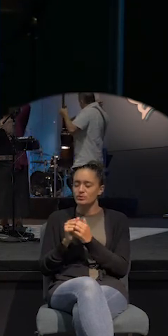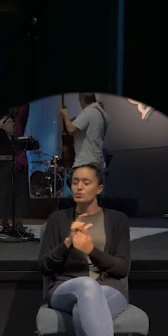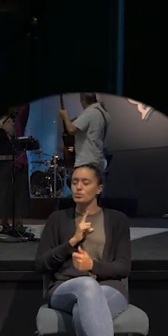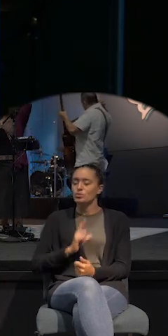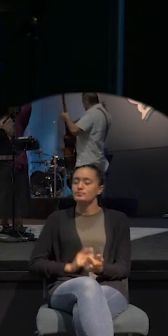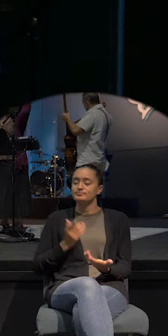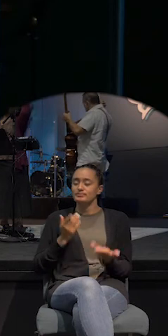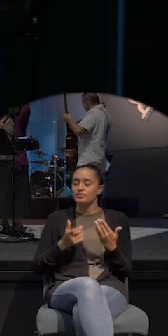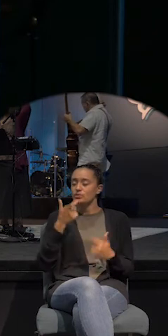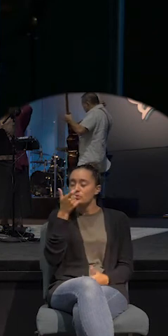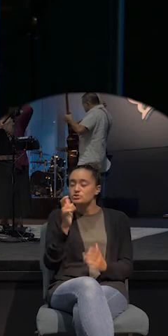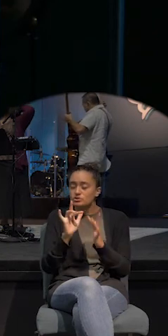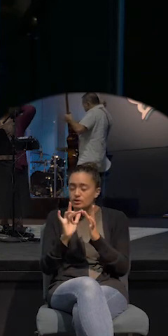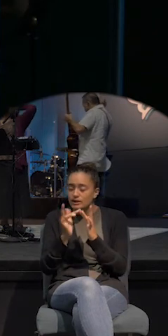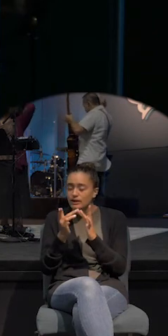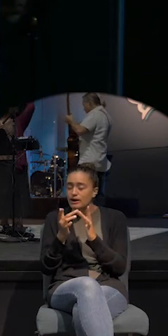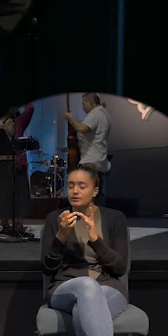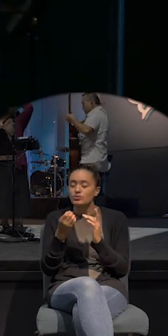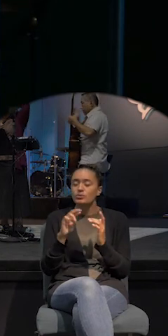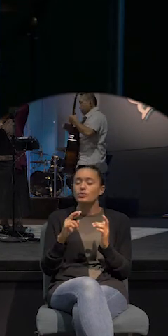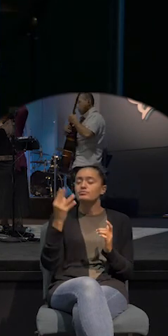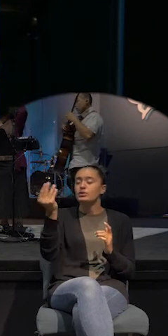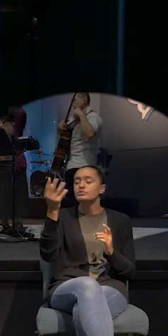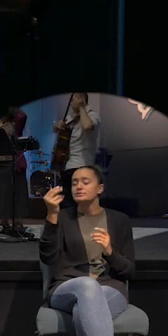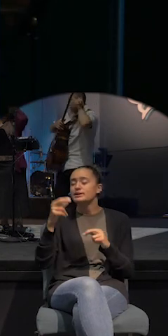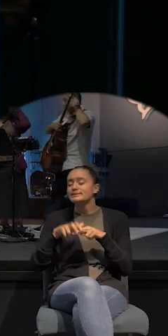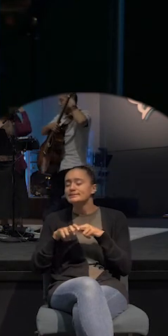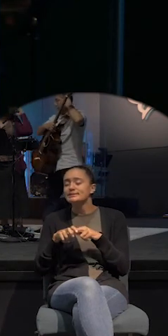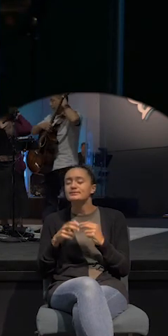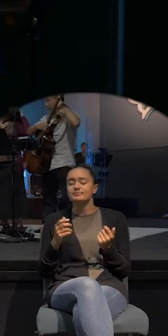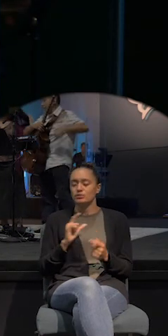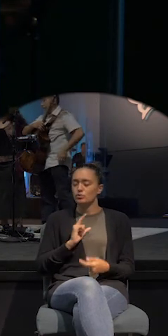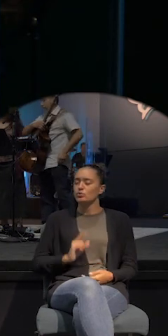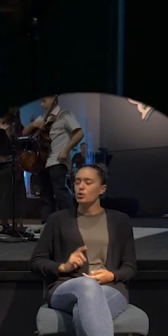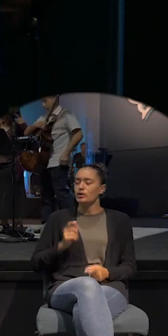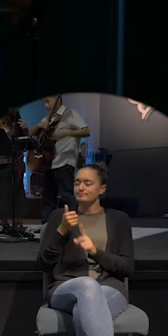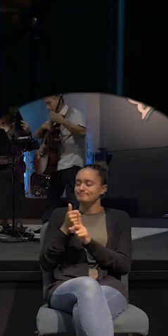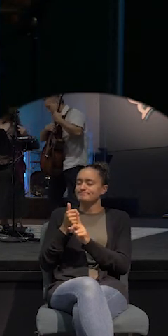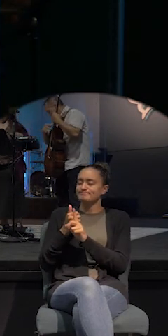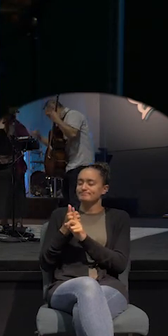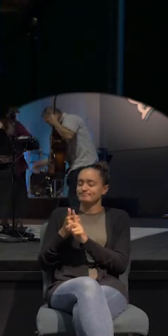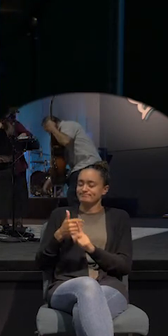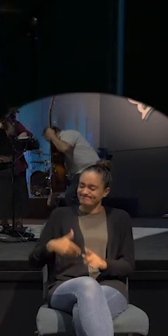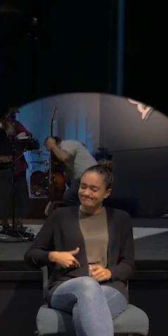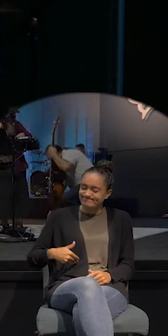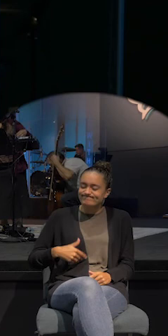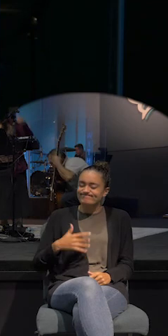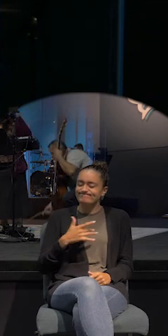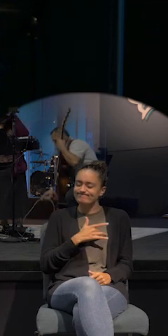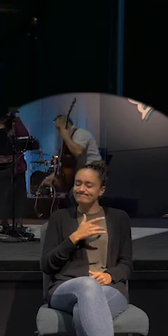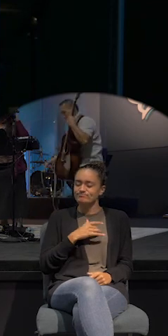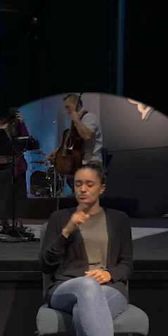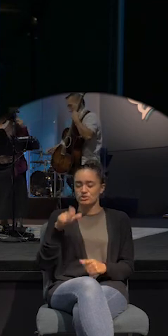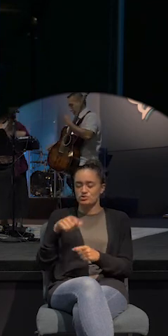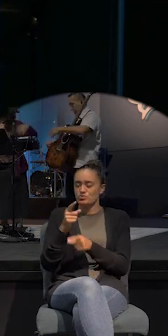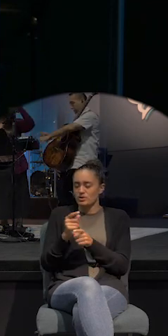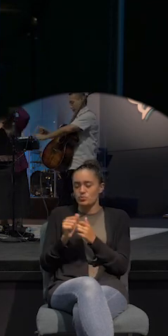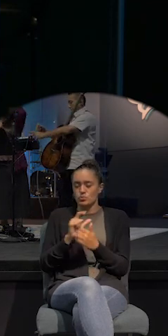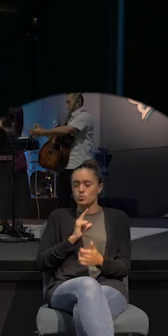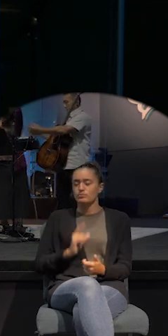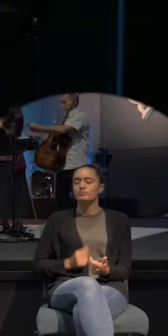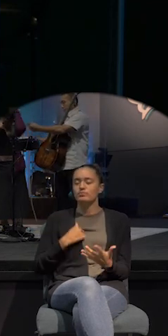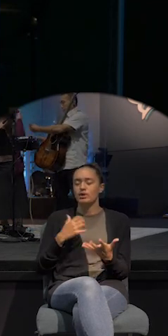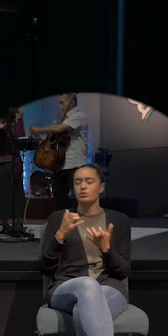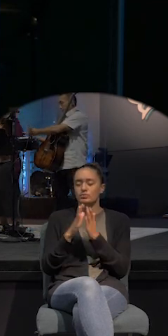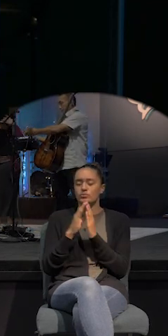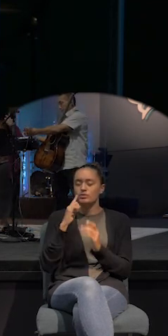Maybe you're watching online or you're in one of the overflow areas and the Lord is speaking, you need to get right with him. I want to pray for you.